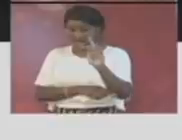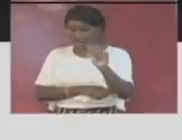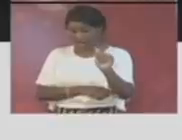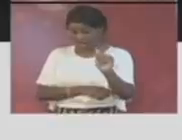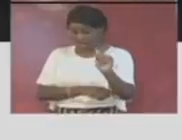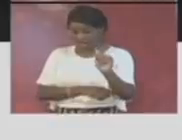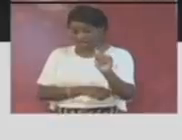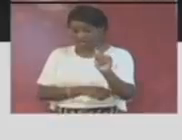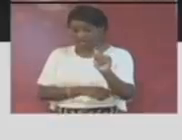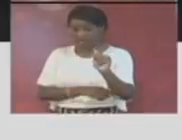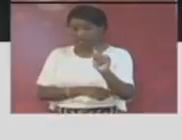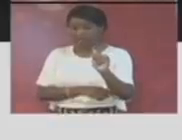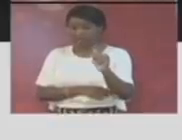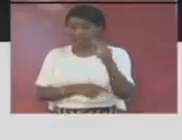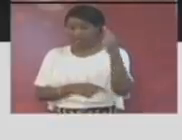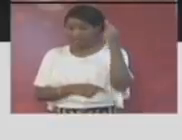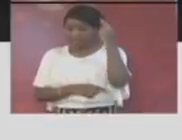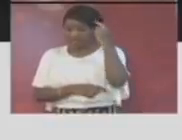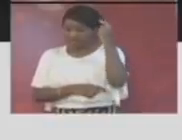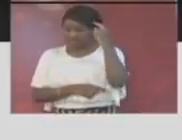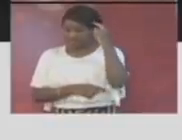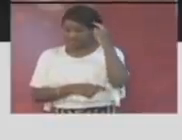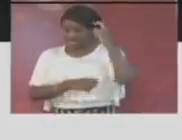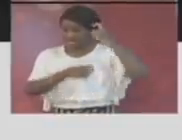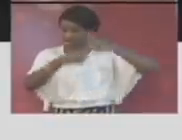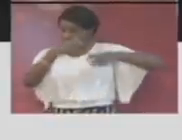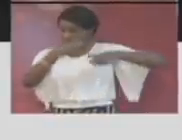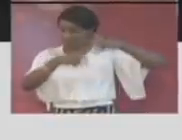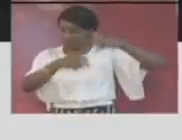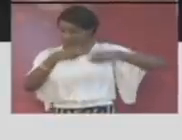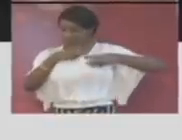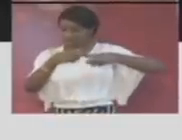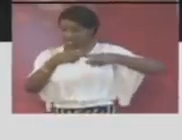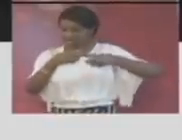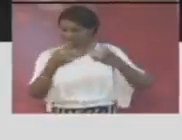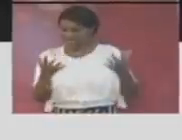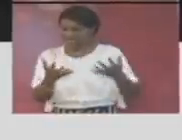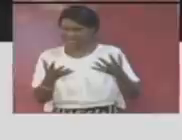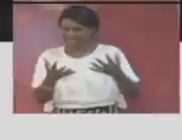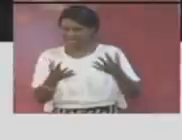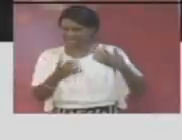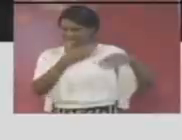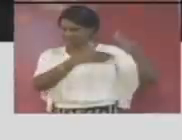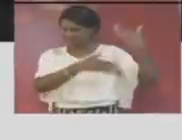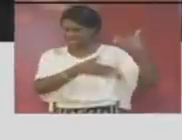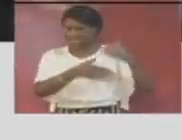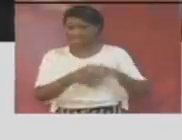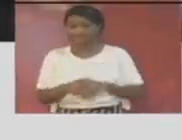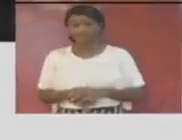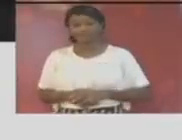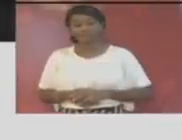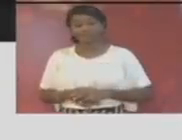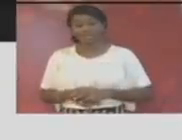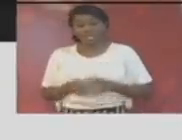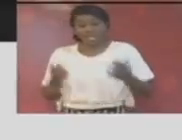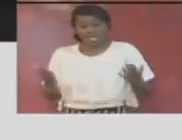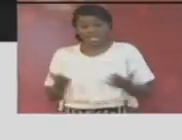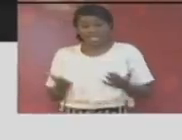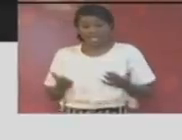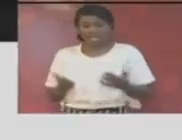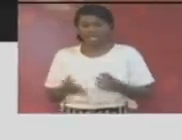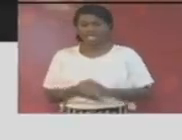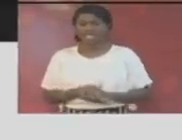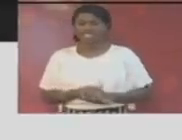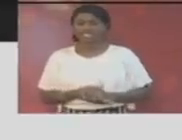cause neurological complications that has been reported by our local health authorities. Locally, we've had a